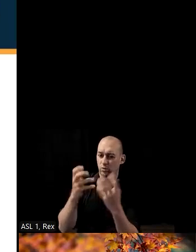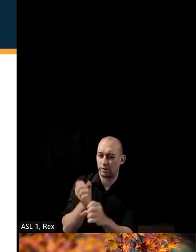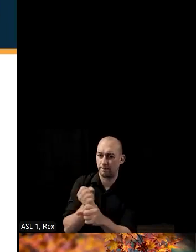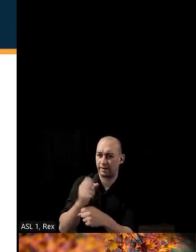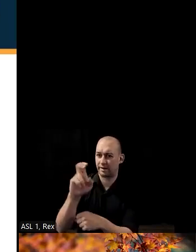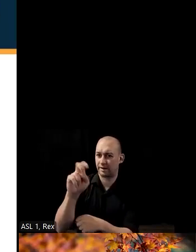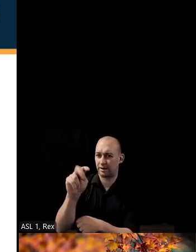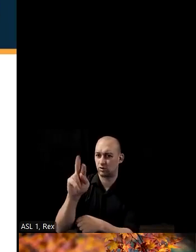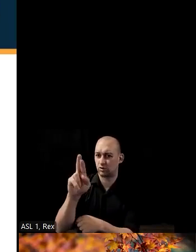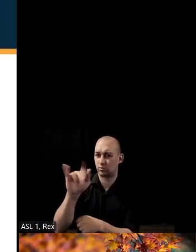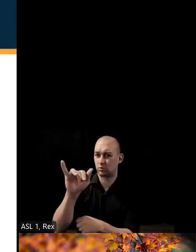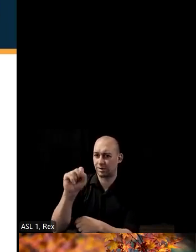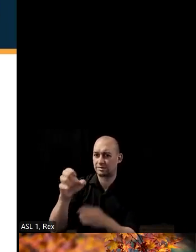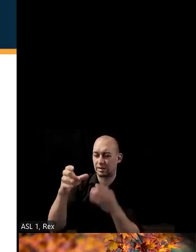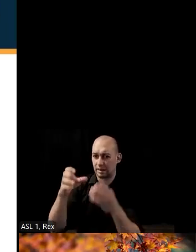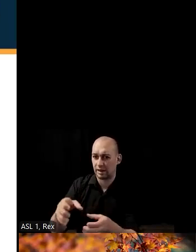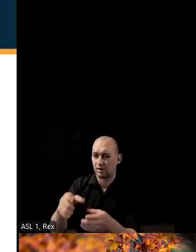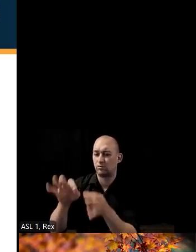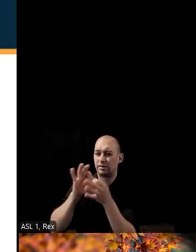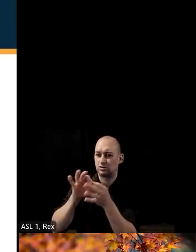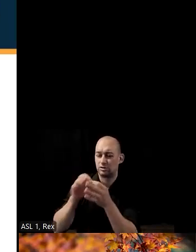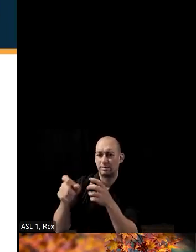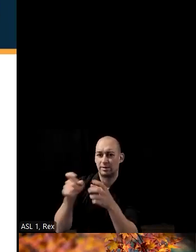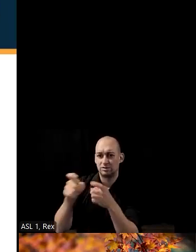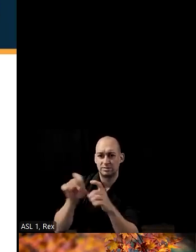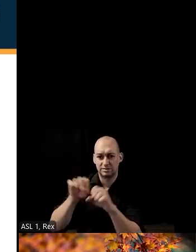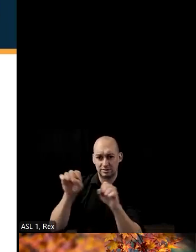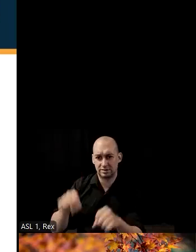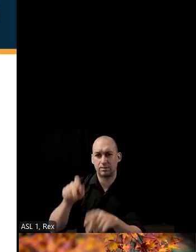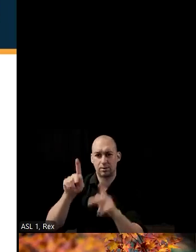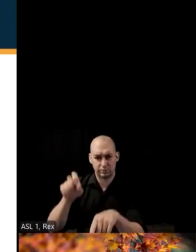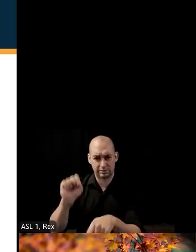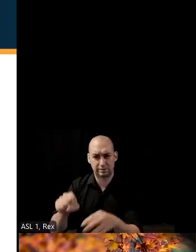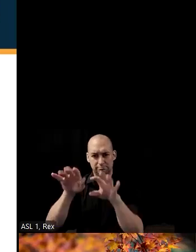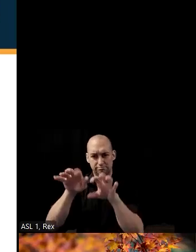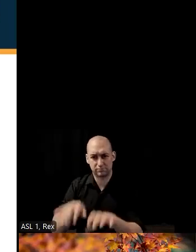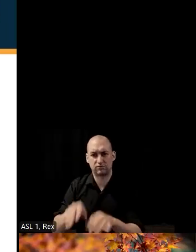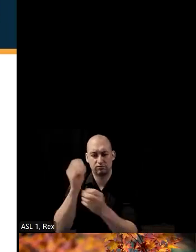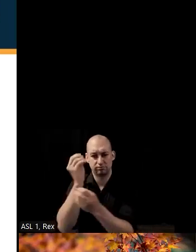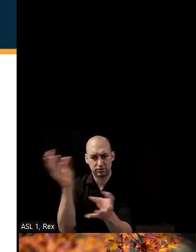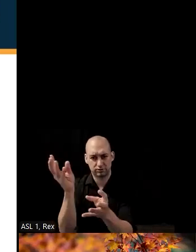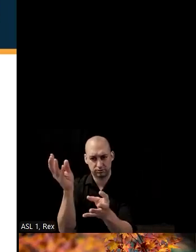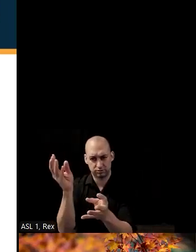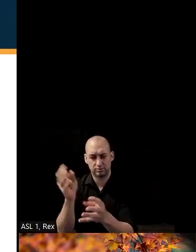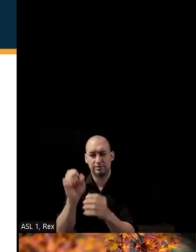enterprise client relationship management system. So someone can enter in their information, it can tailor the